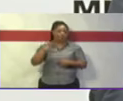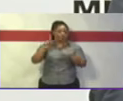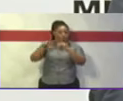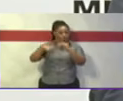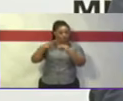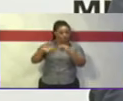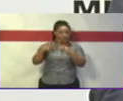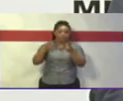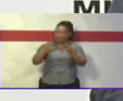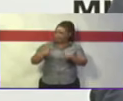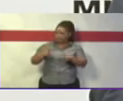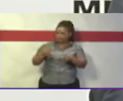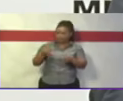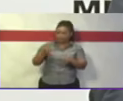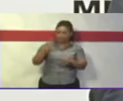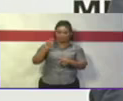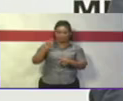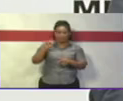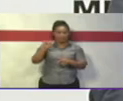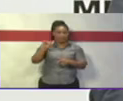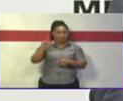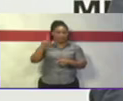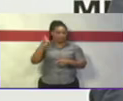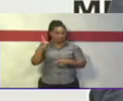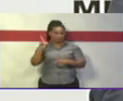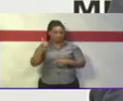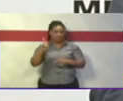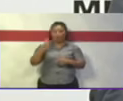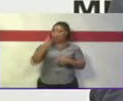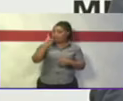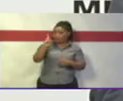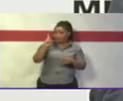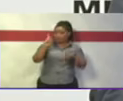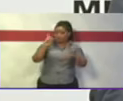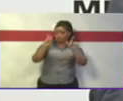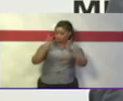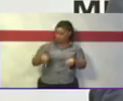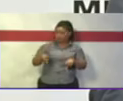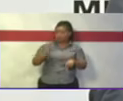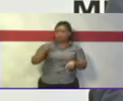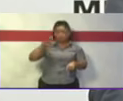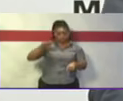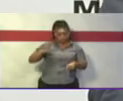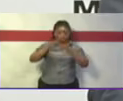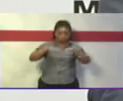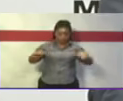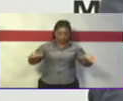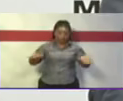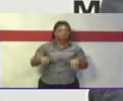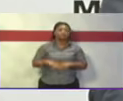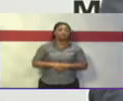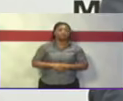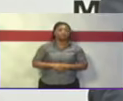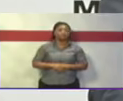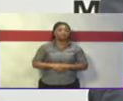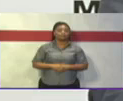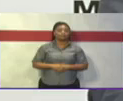mild case of pericarditis, which he found in 1 case and 1 individual so far. We have given upwards of